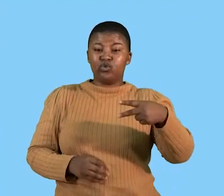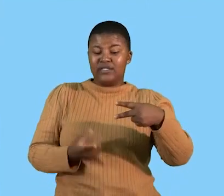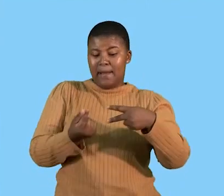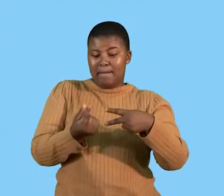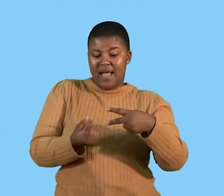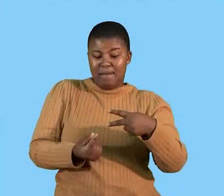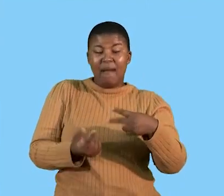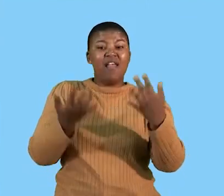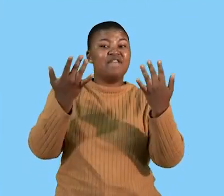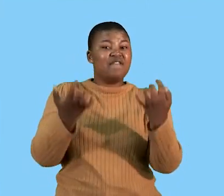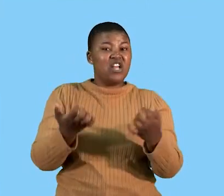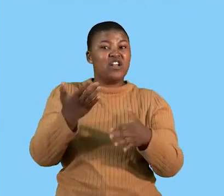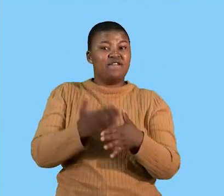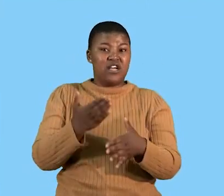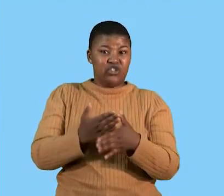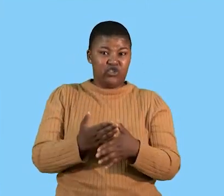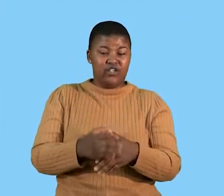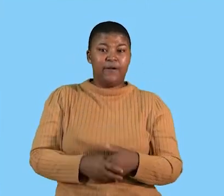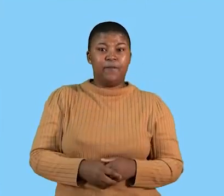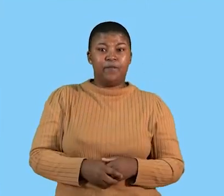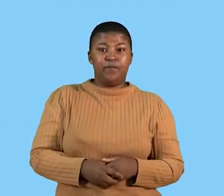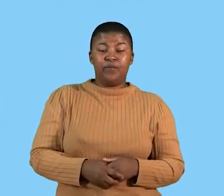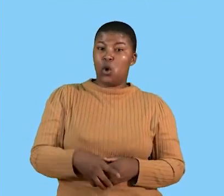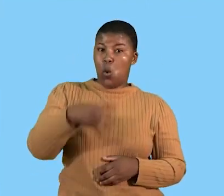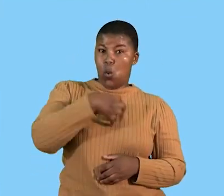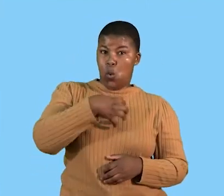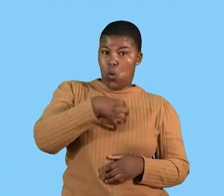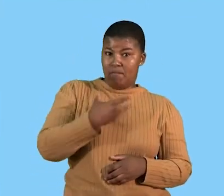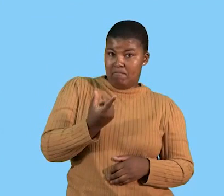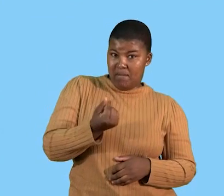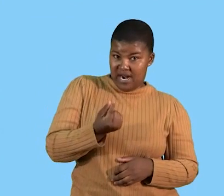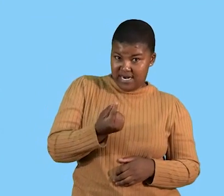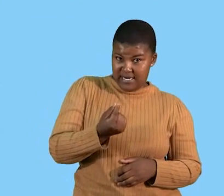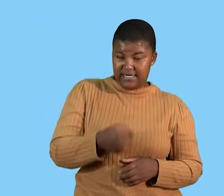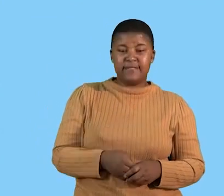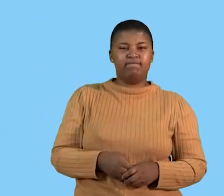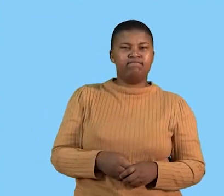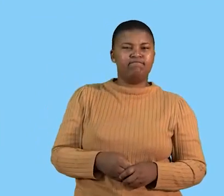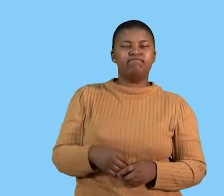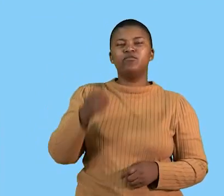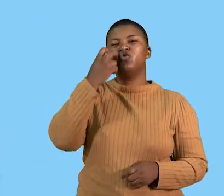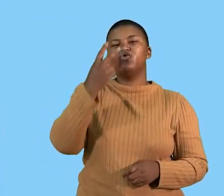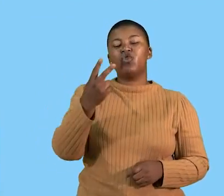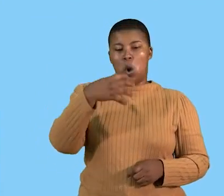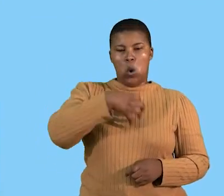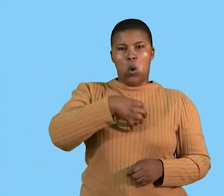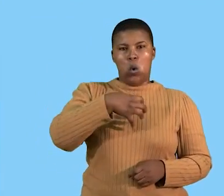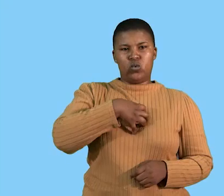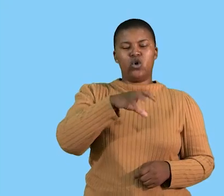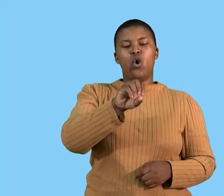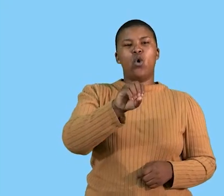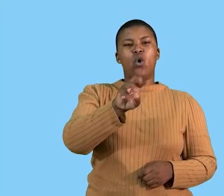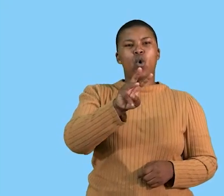financial function can acquire. The first type is own capital. Now, a little clue, if you look at the